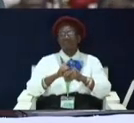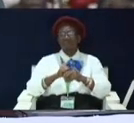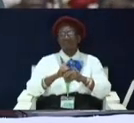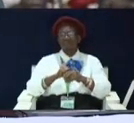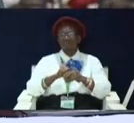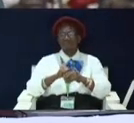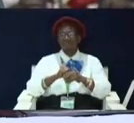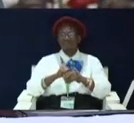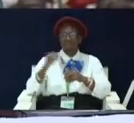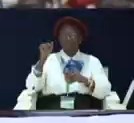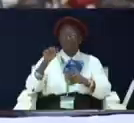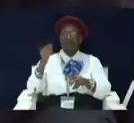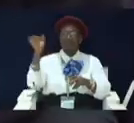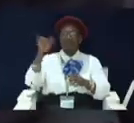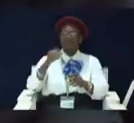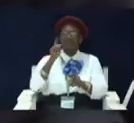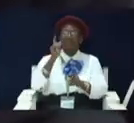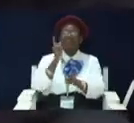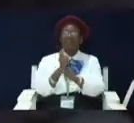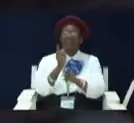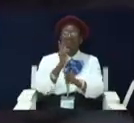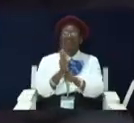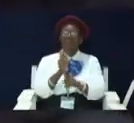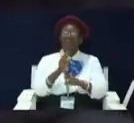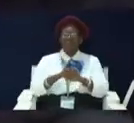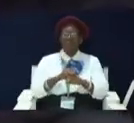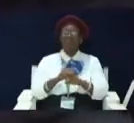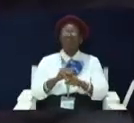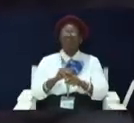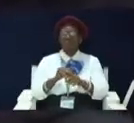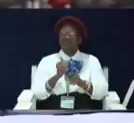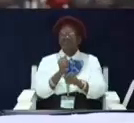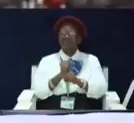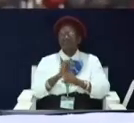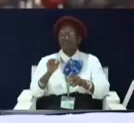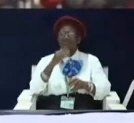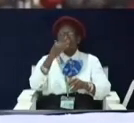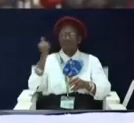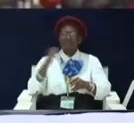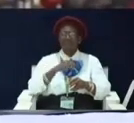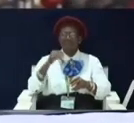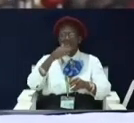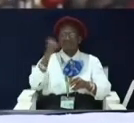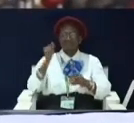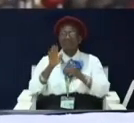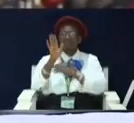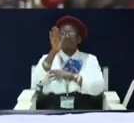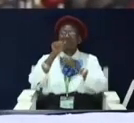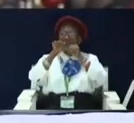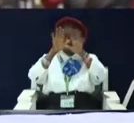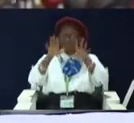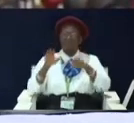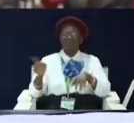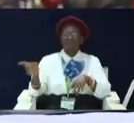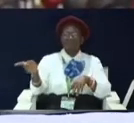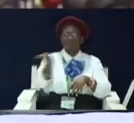they just keep on getting better and better. God bless you.